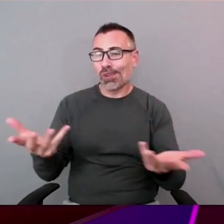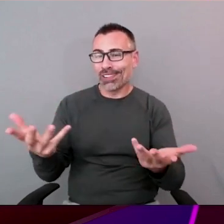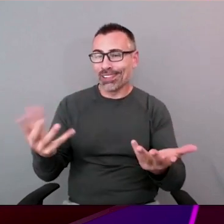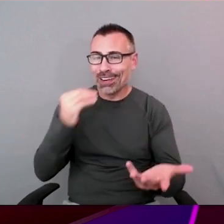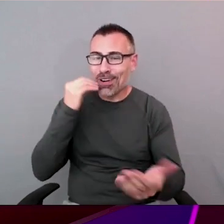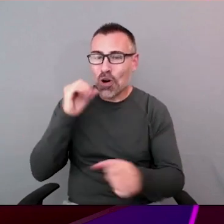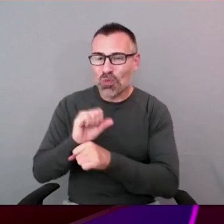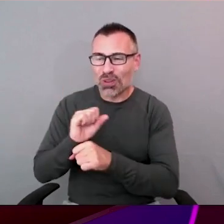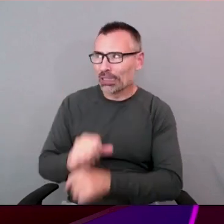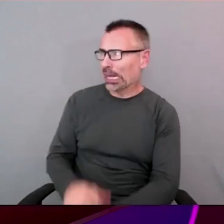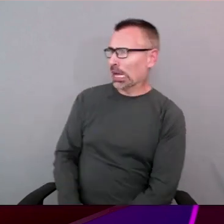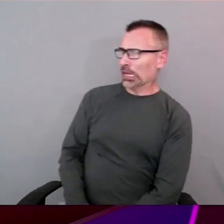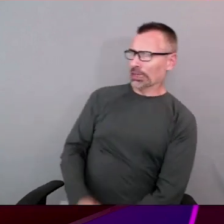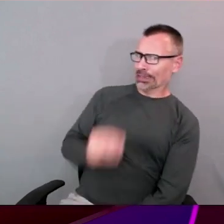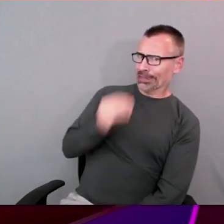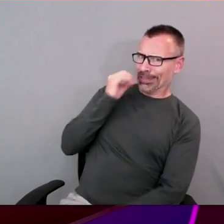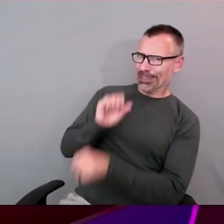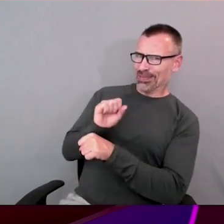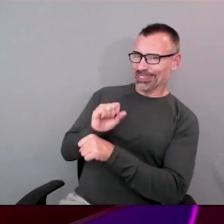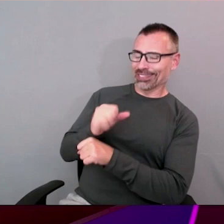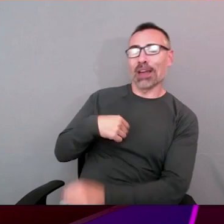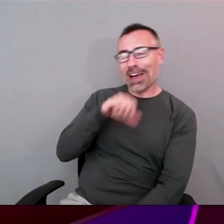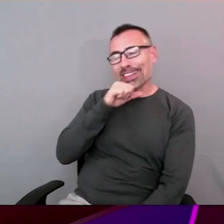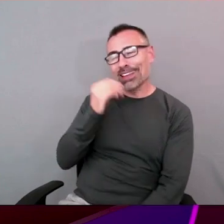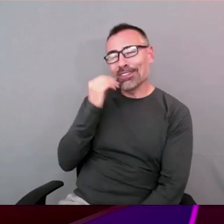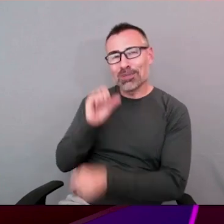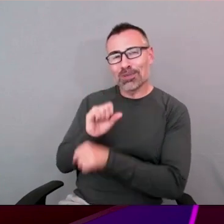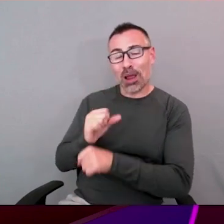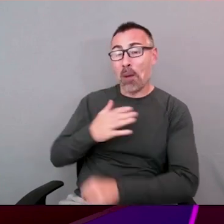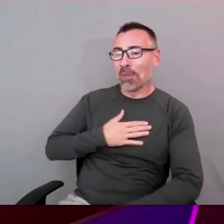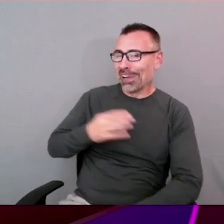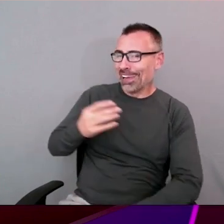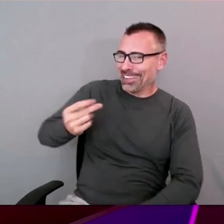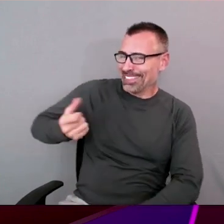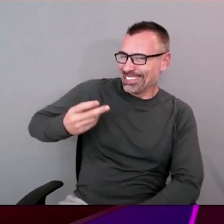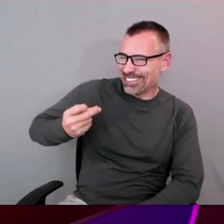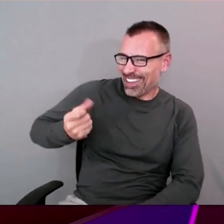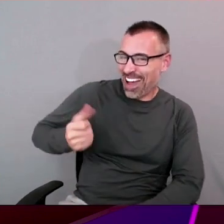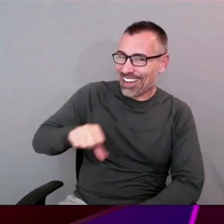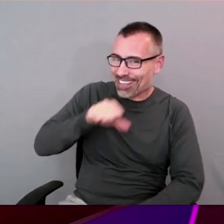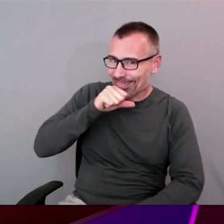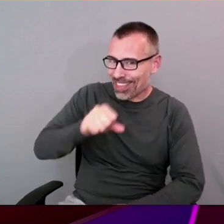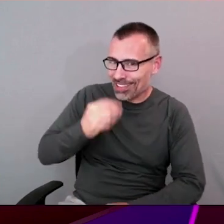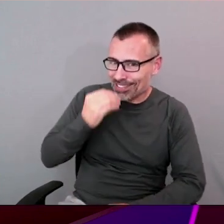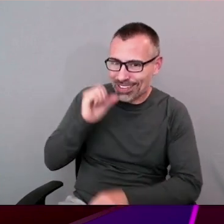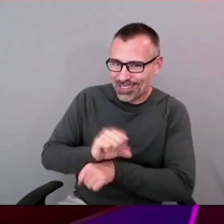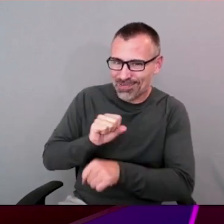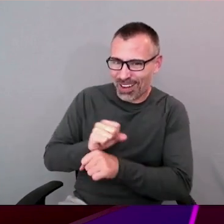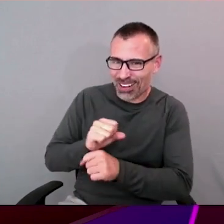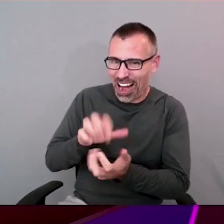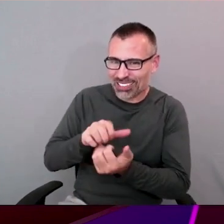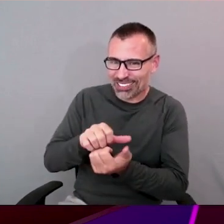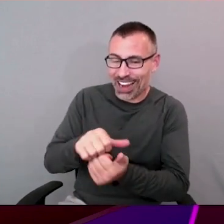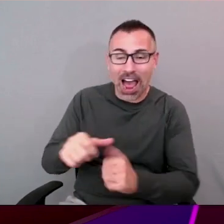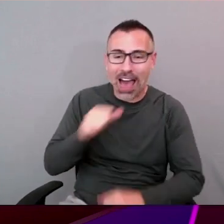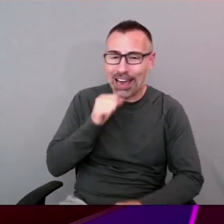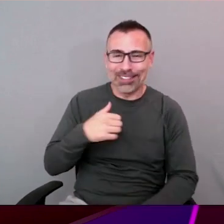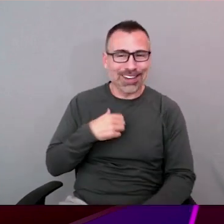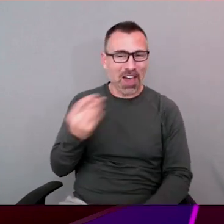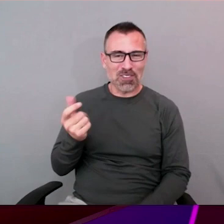right. Homework. I love homework. My dog loves homework. Yeah. Well, that's the phrase. I don't have a dog. I have a cat.